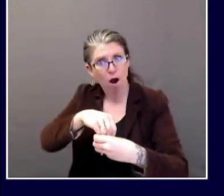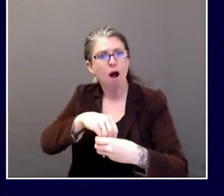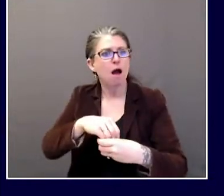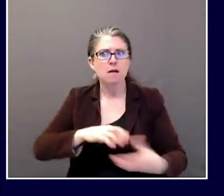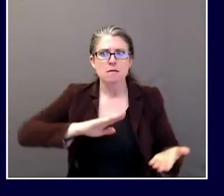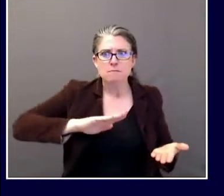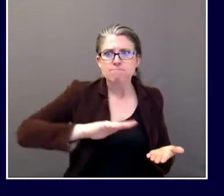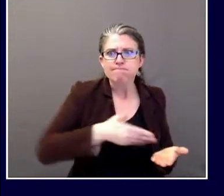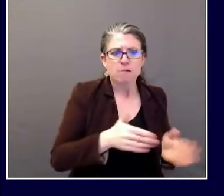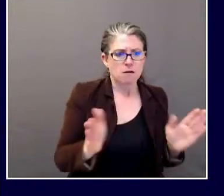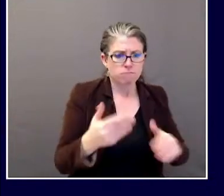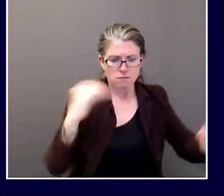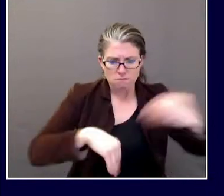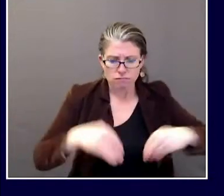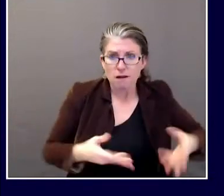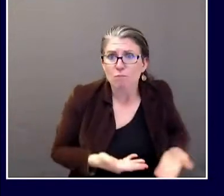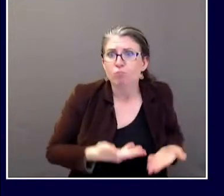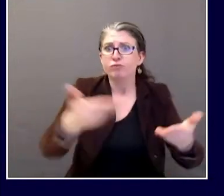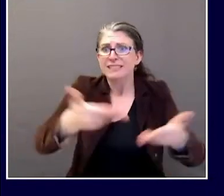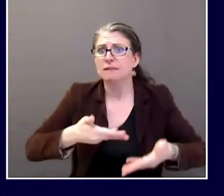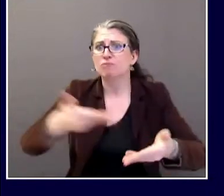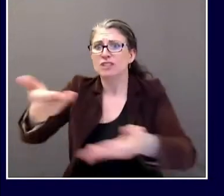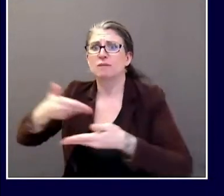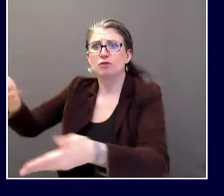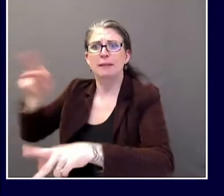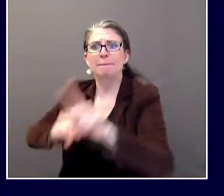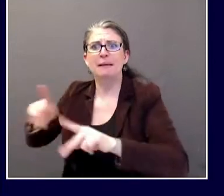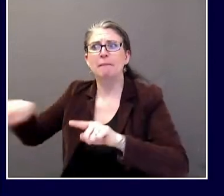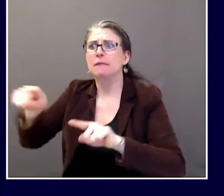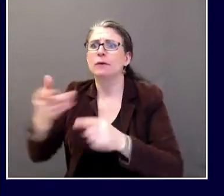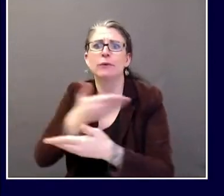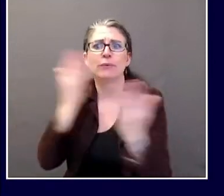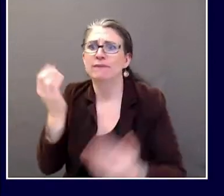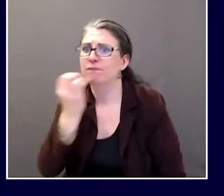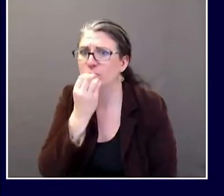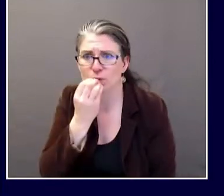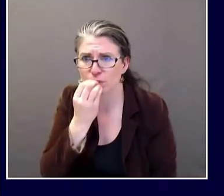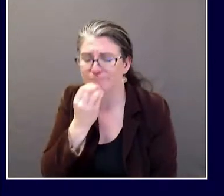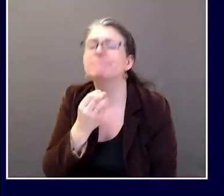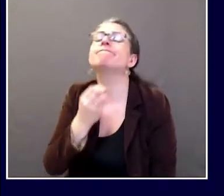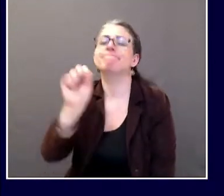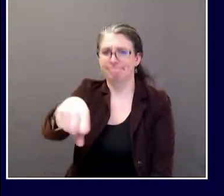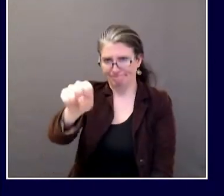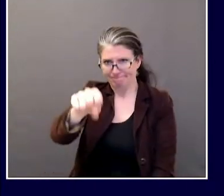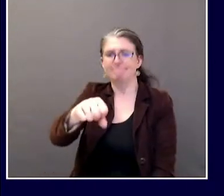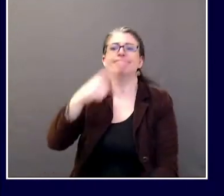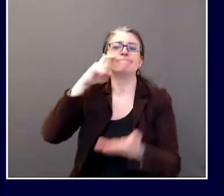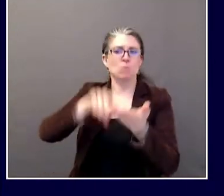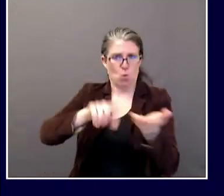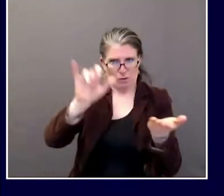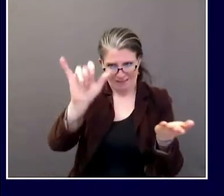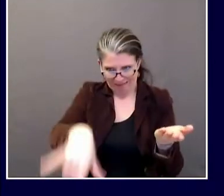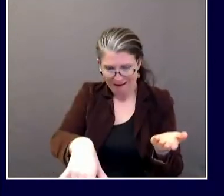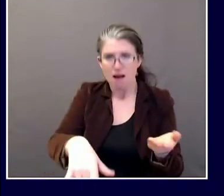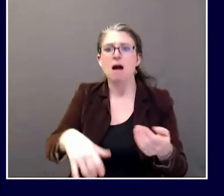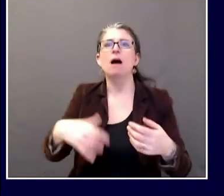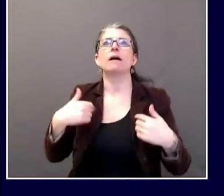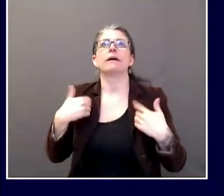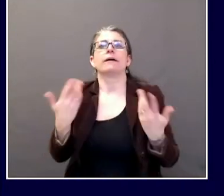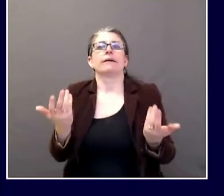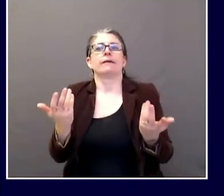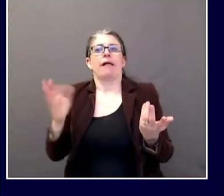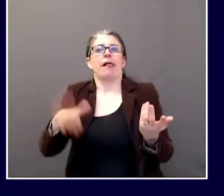We haven't answered many of those yet, partly because, Chris, for that type of 1B, which is to say